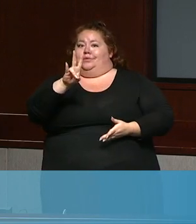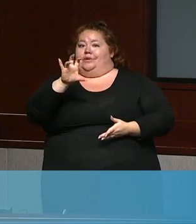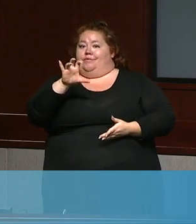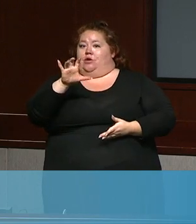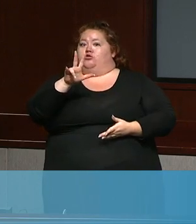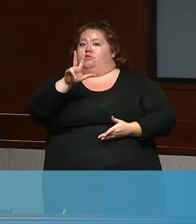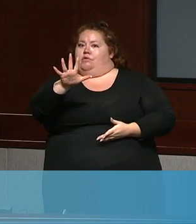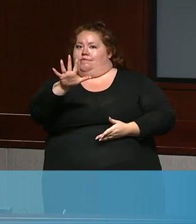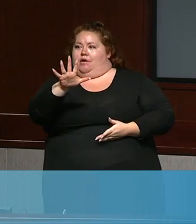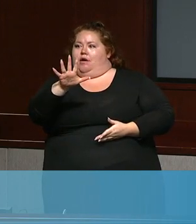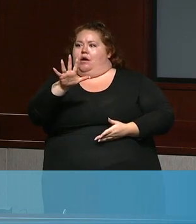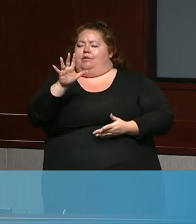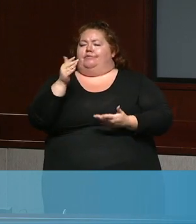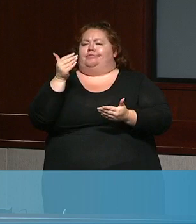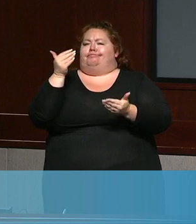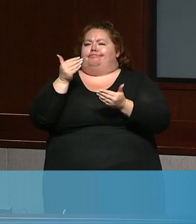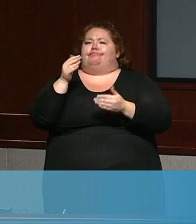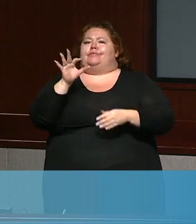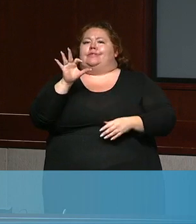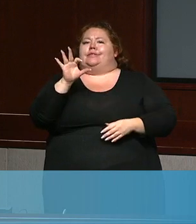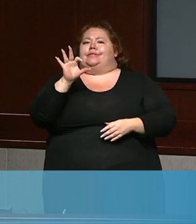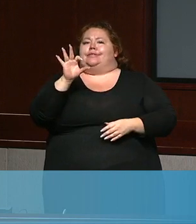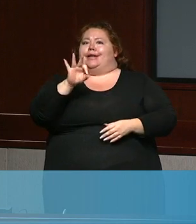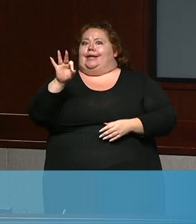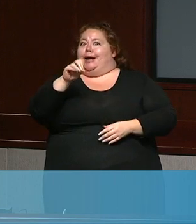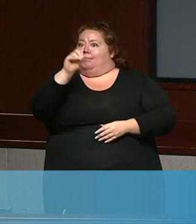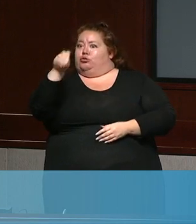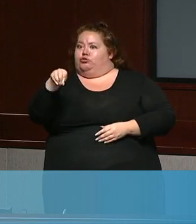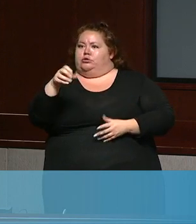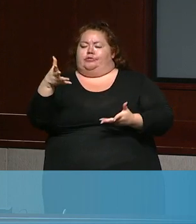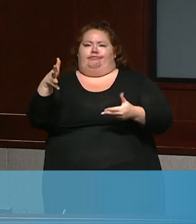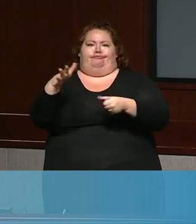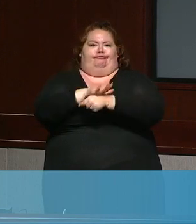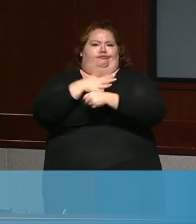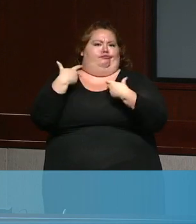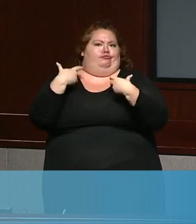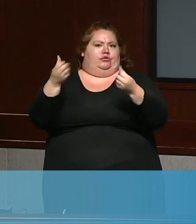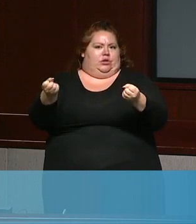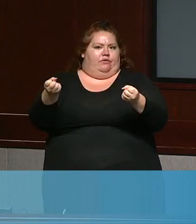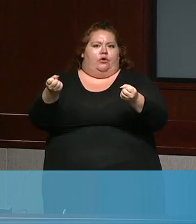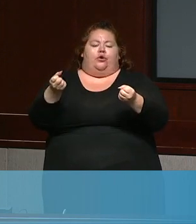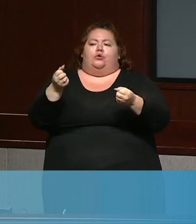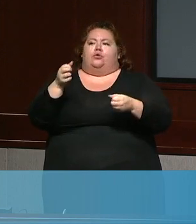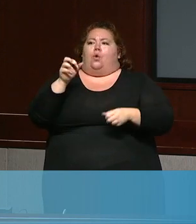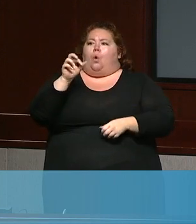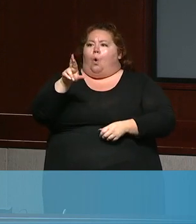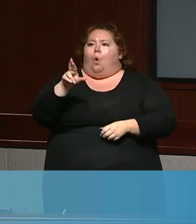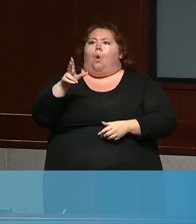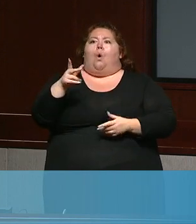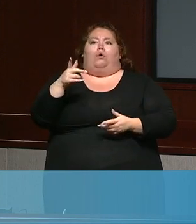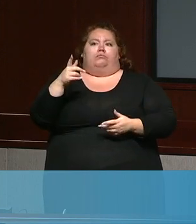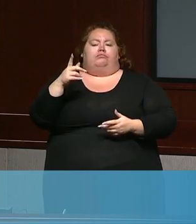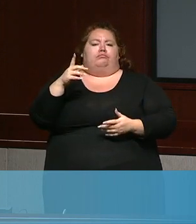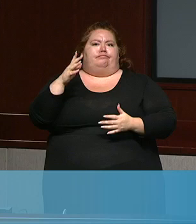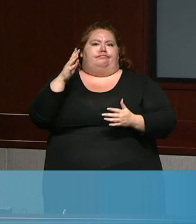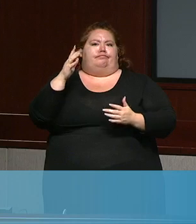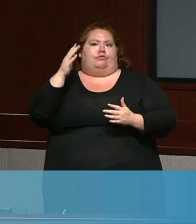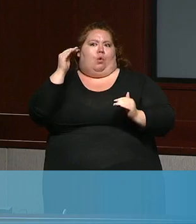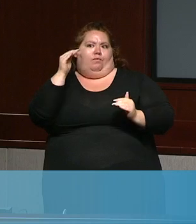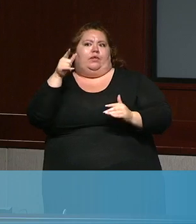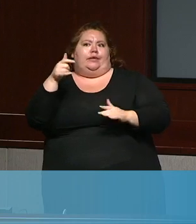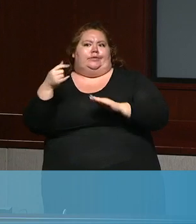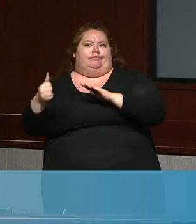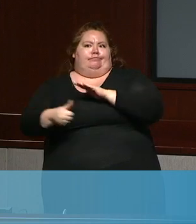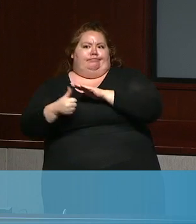31,735, or nearly 99%, are either fully recovered or presumed fully recovered or are isolated